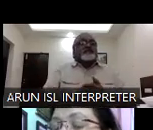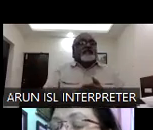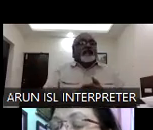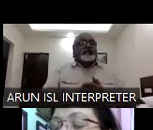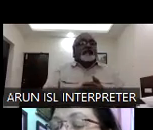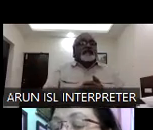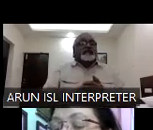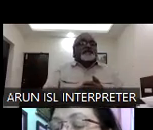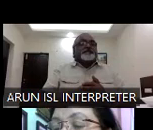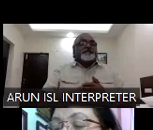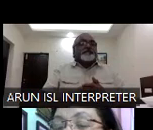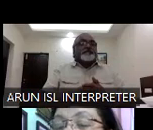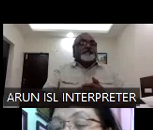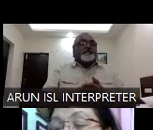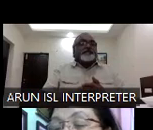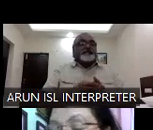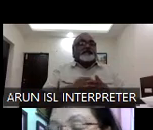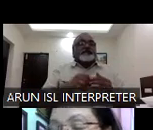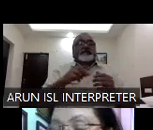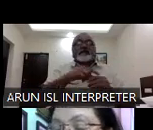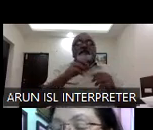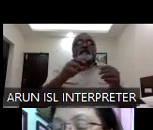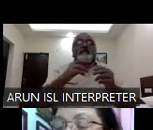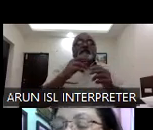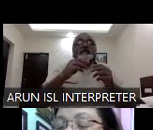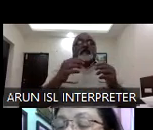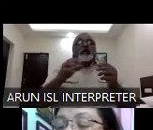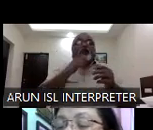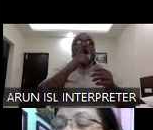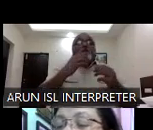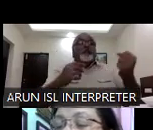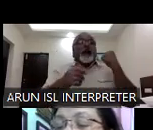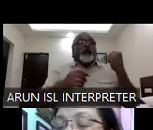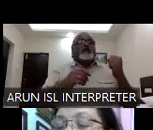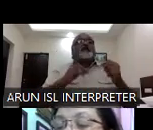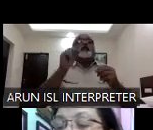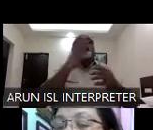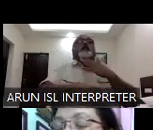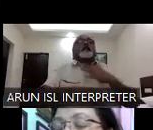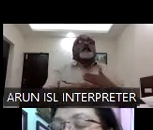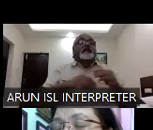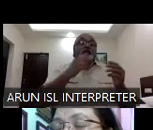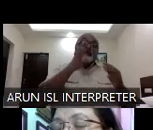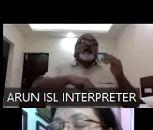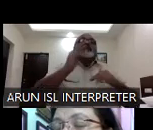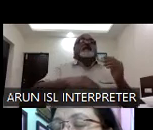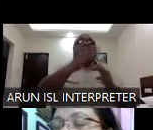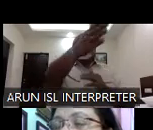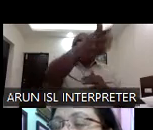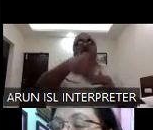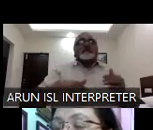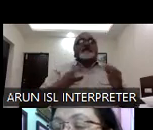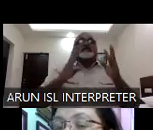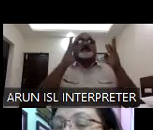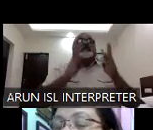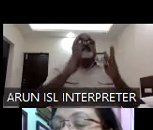based on the whole structure of power. And there are two kind of, and the structure of